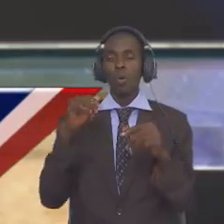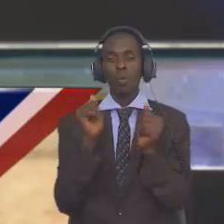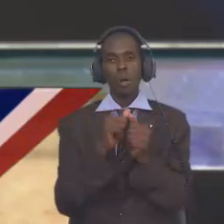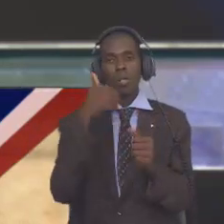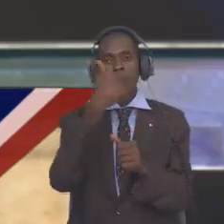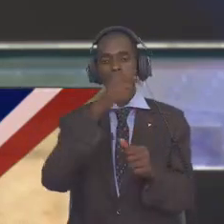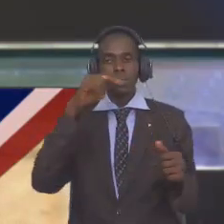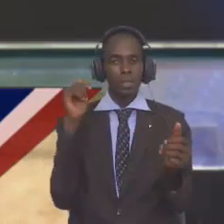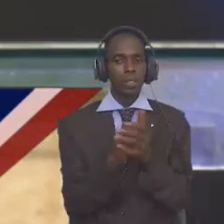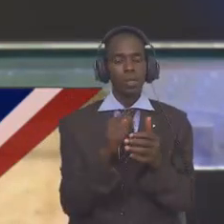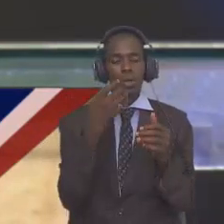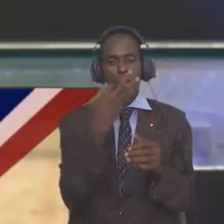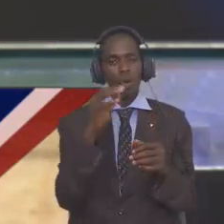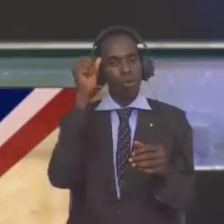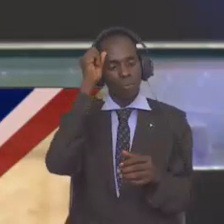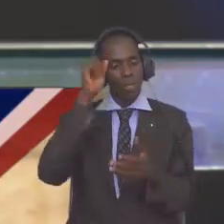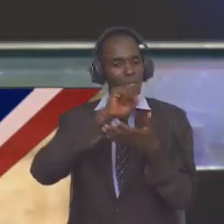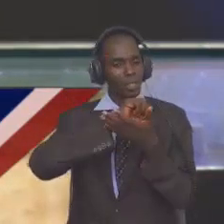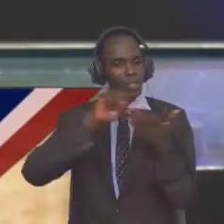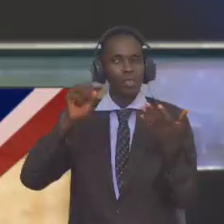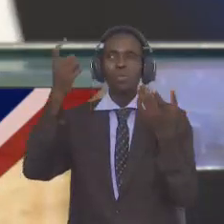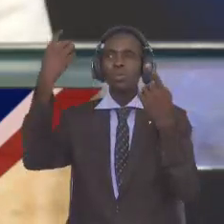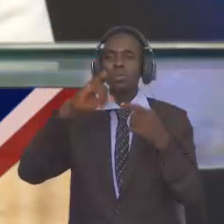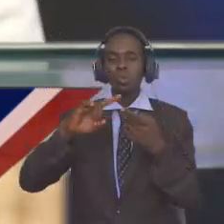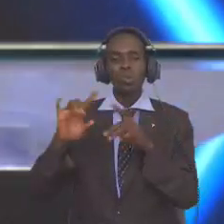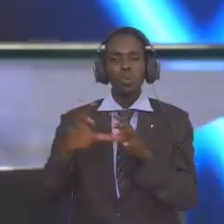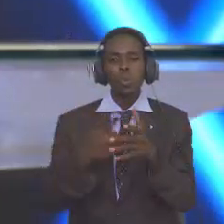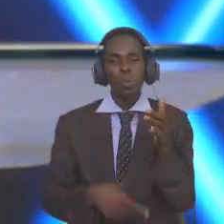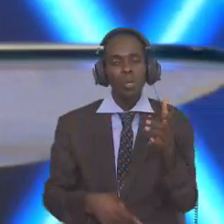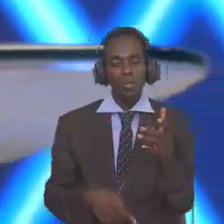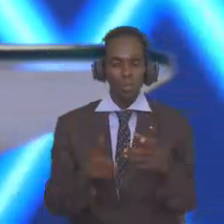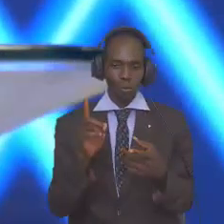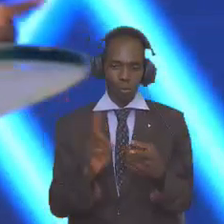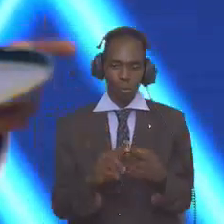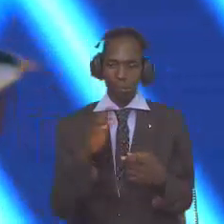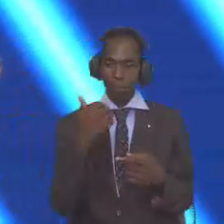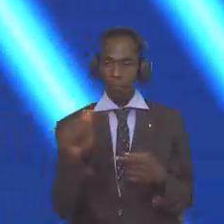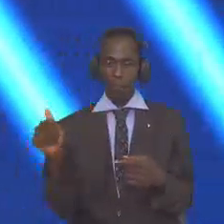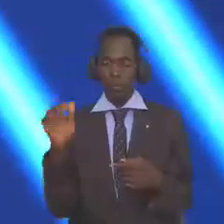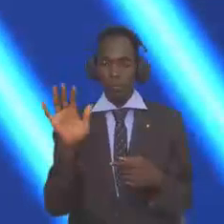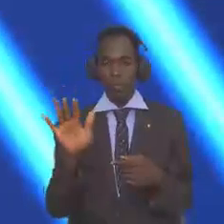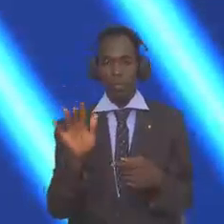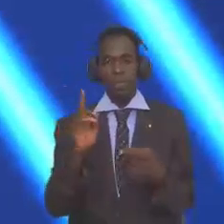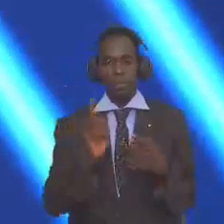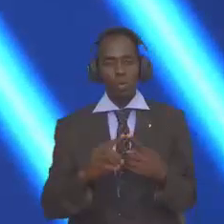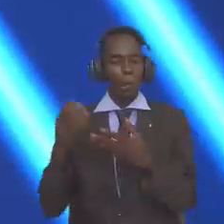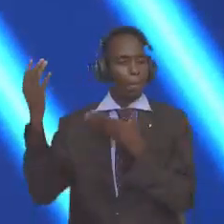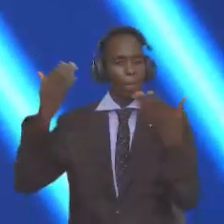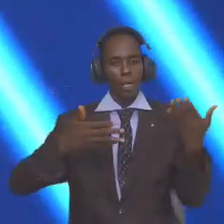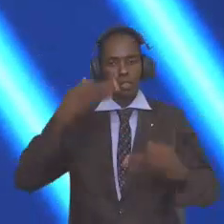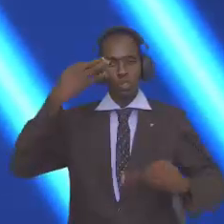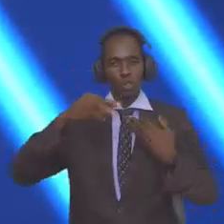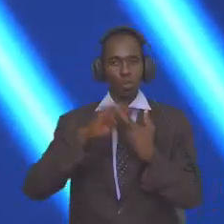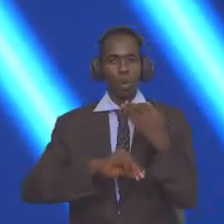his saints. What's he coming to do? In verse 15, it says, to execute judgment upon all,